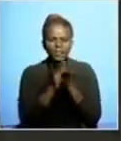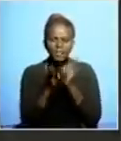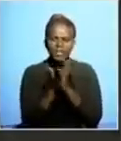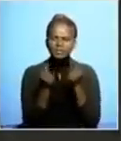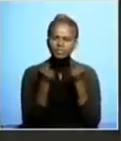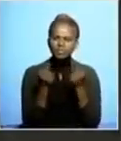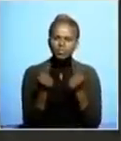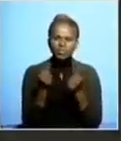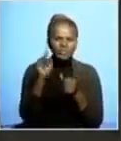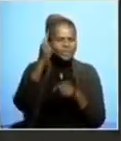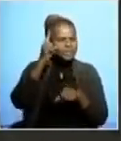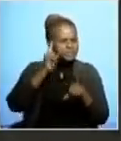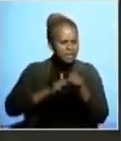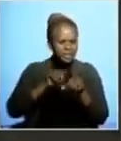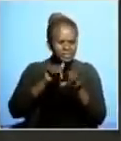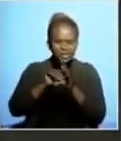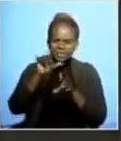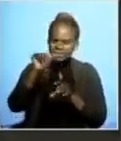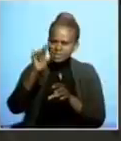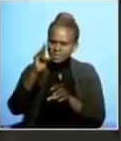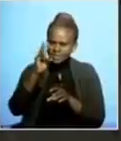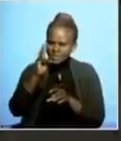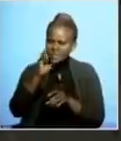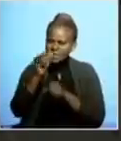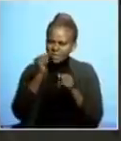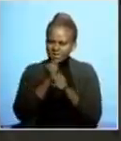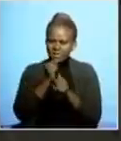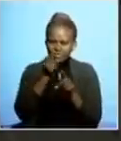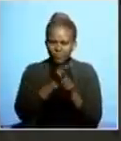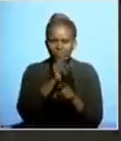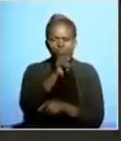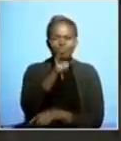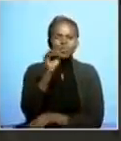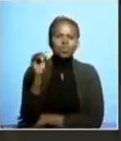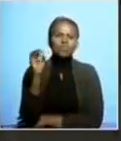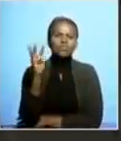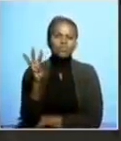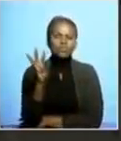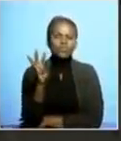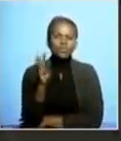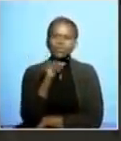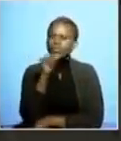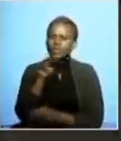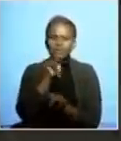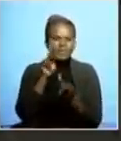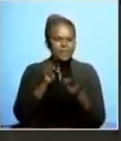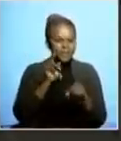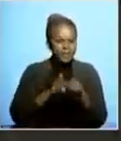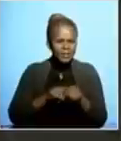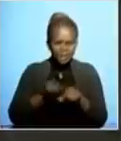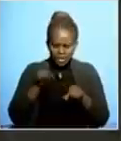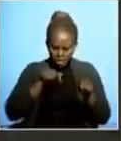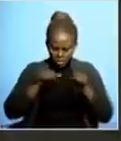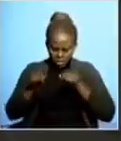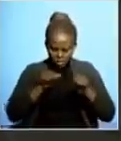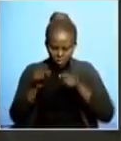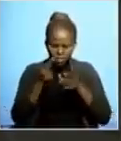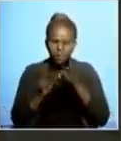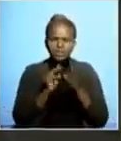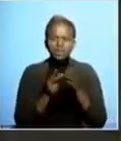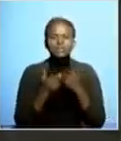time in 17 years from 2005. That's not by chance. It's these measures we're putting in place.